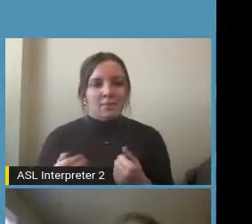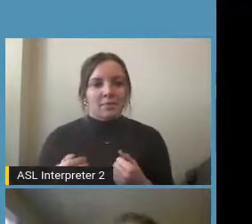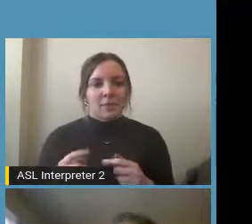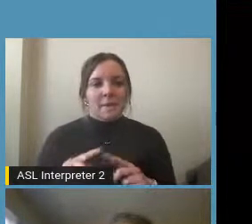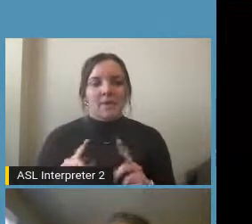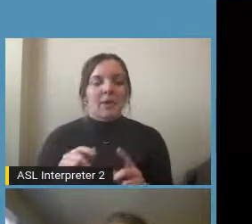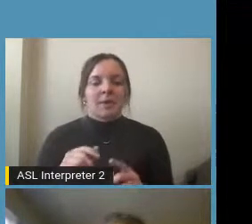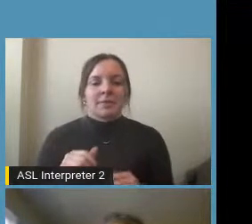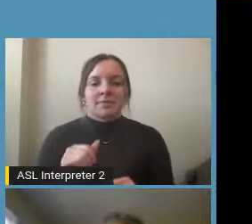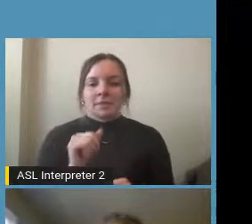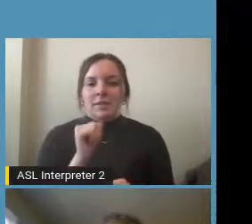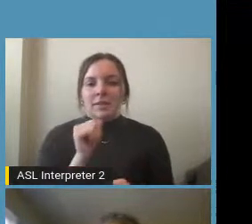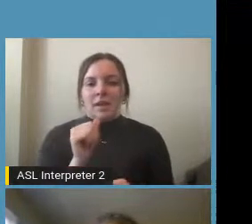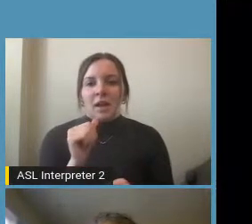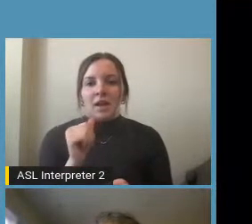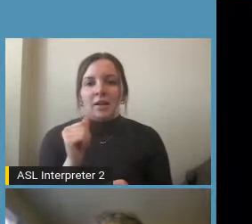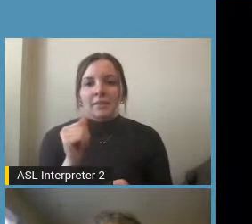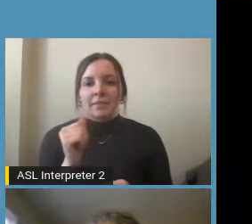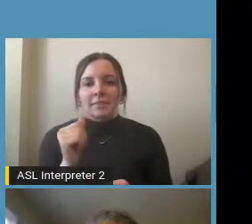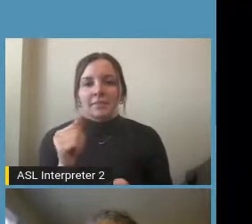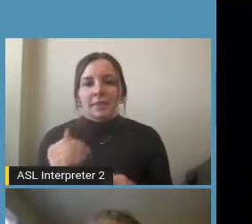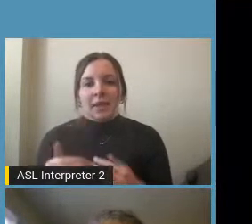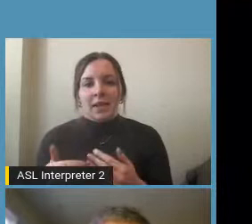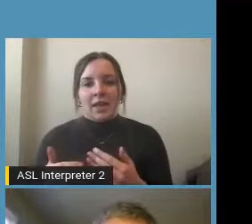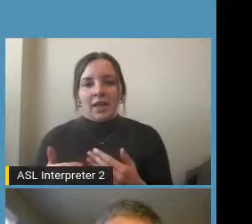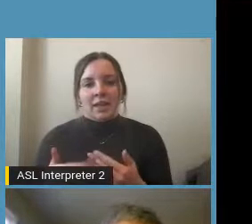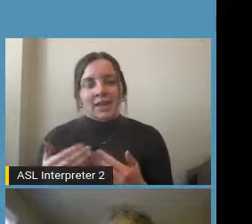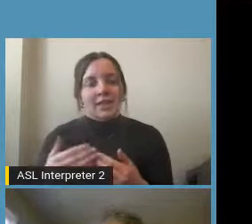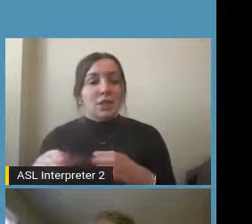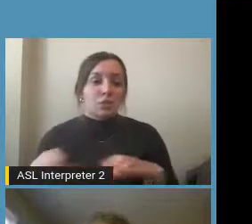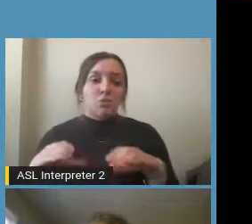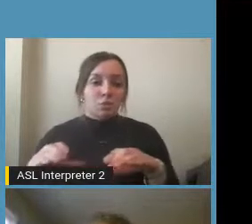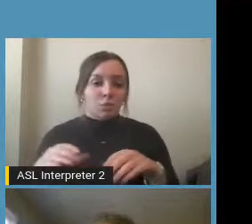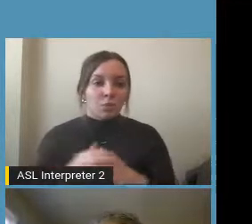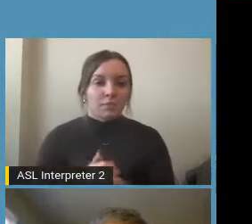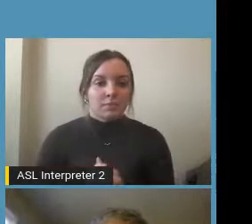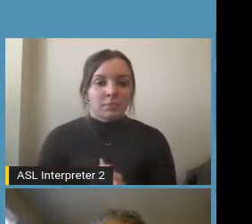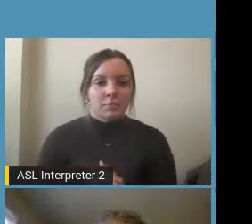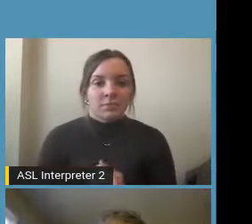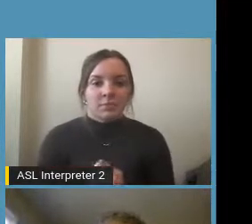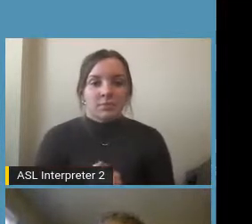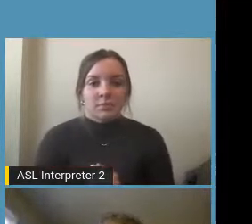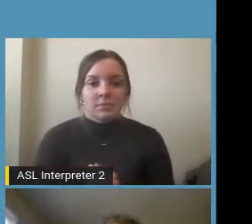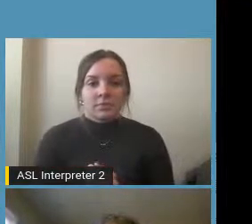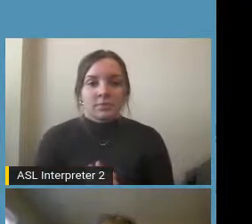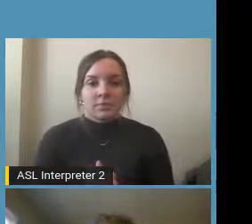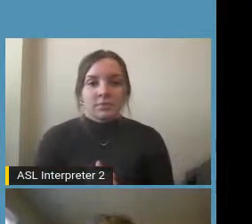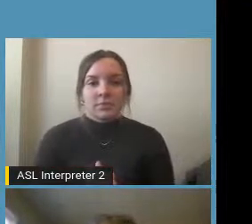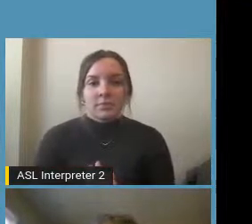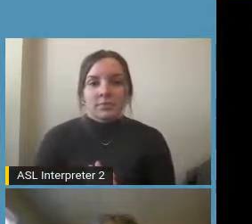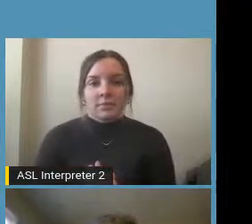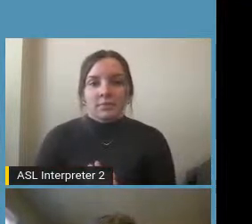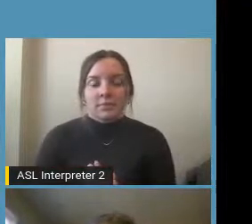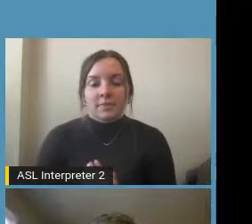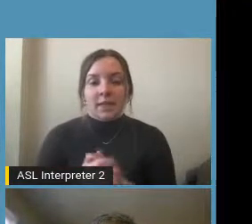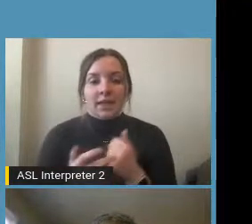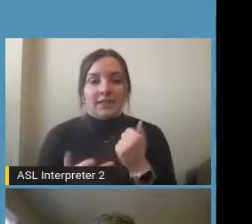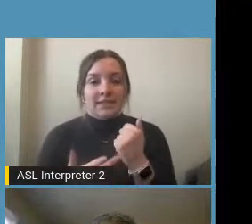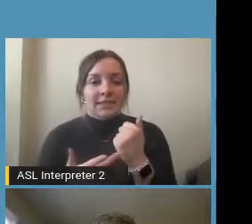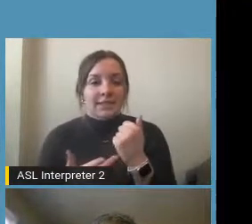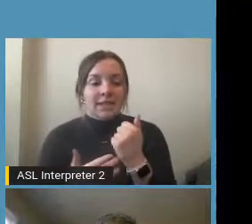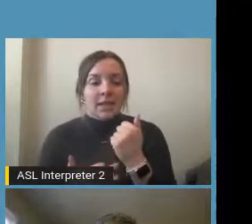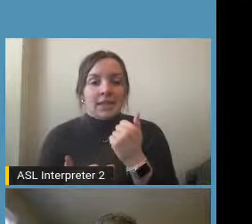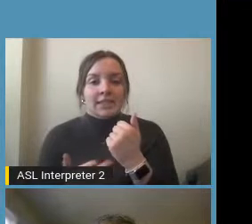to undertake. So digital restoration is an area which we've done a lot of special things in. With digital tools, you